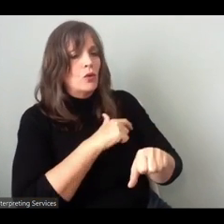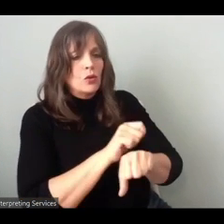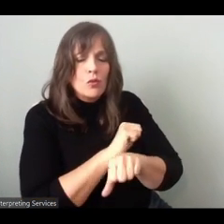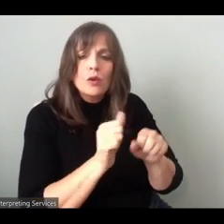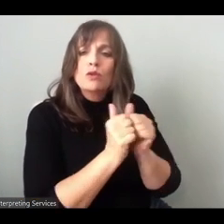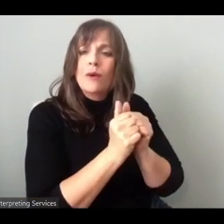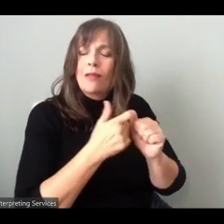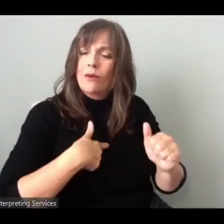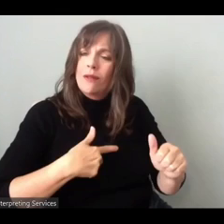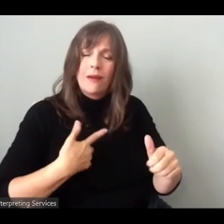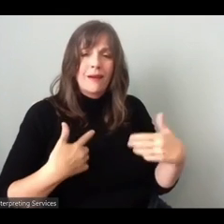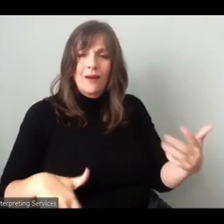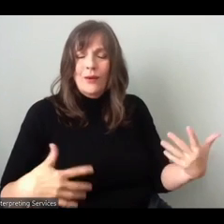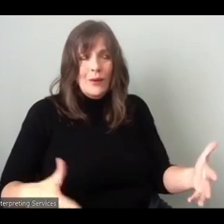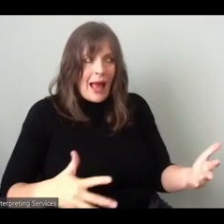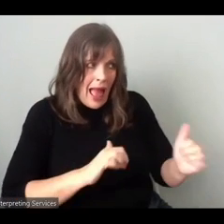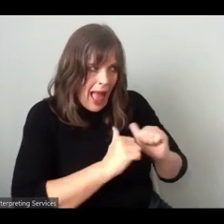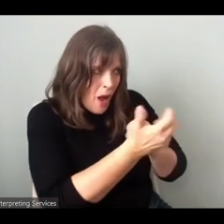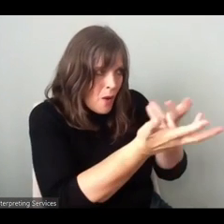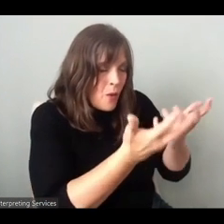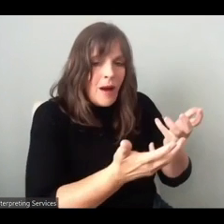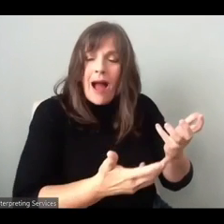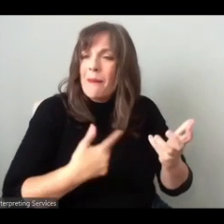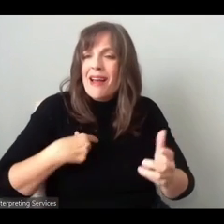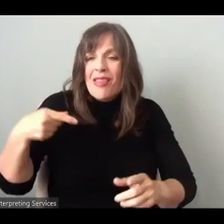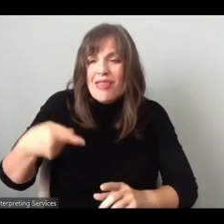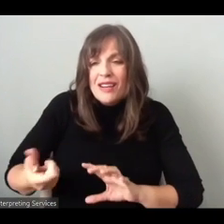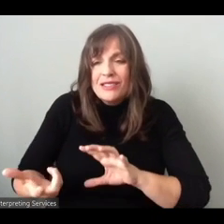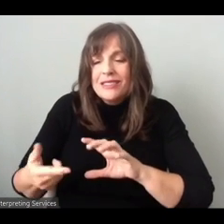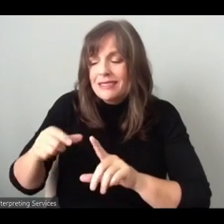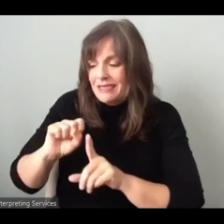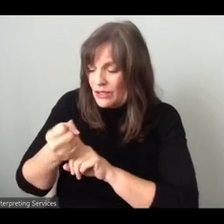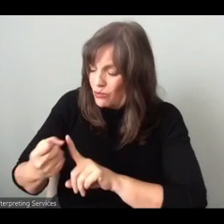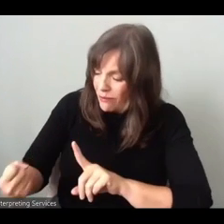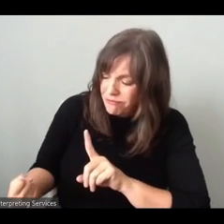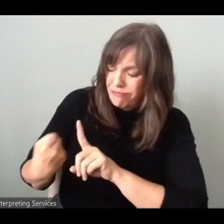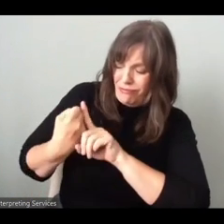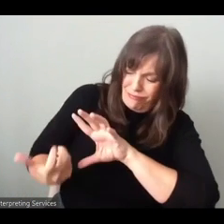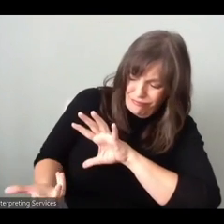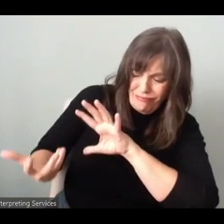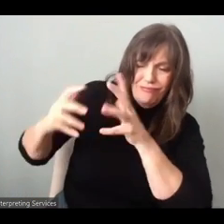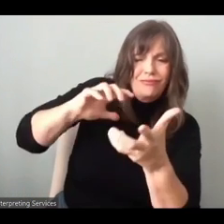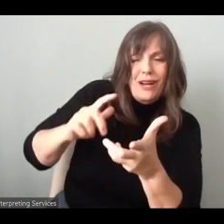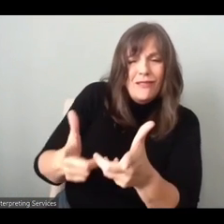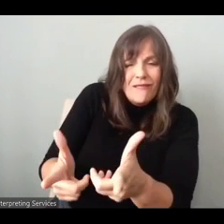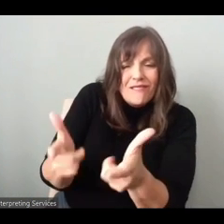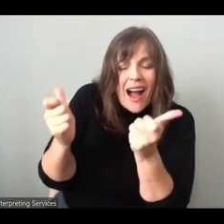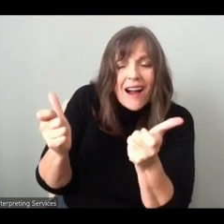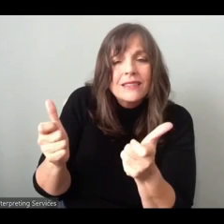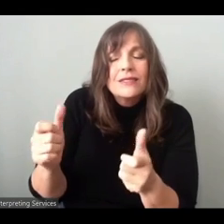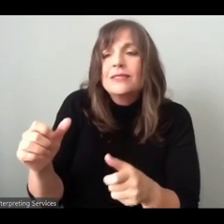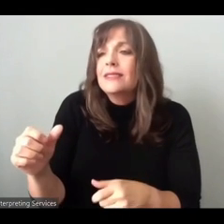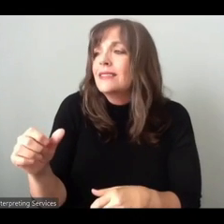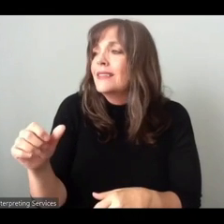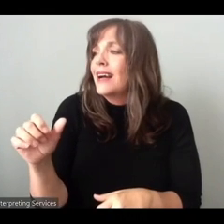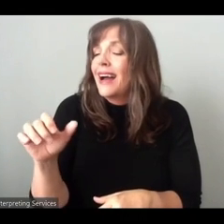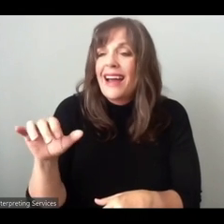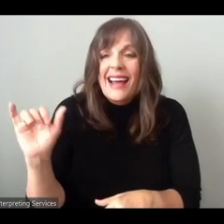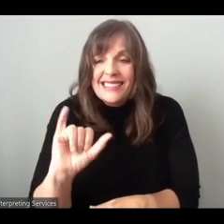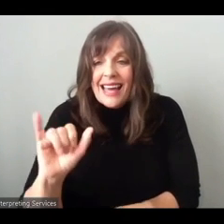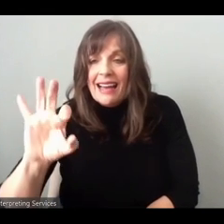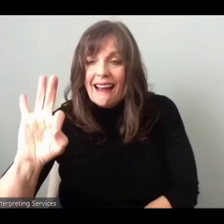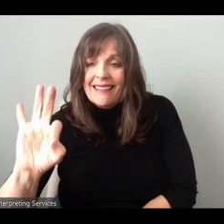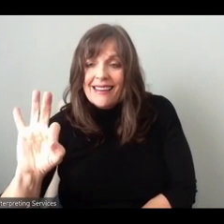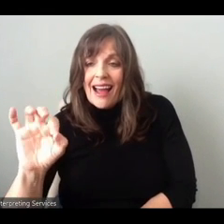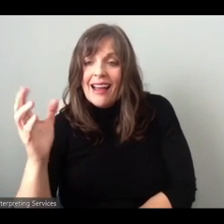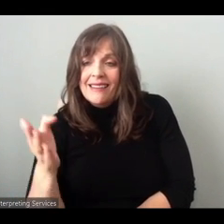crisis has hit us is unprecedented, in addition to the fact that it's 9/11 meets the recession,